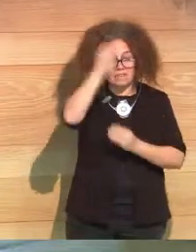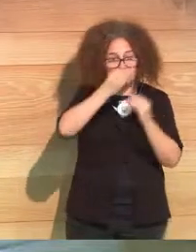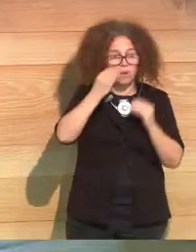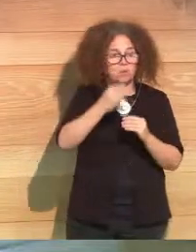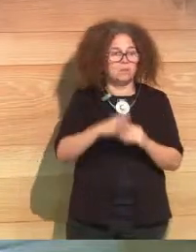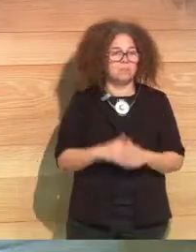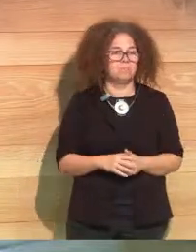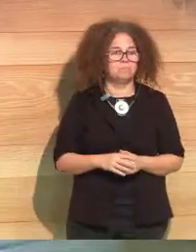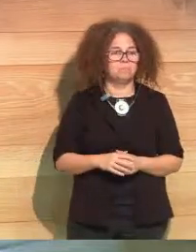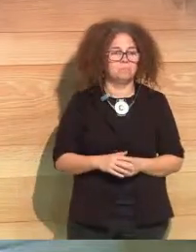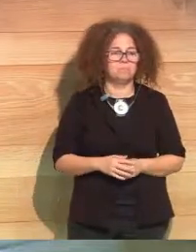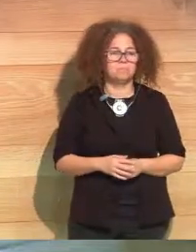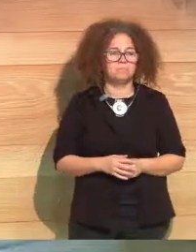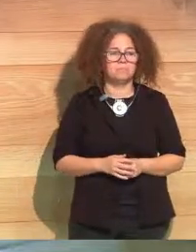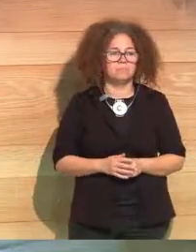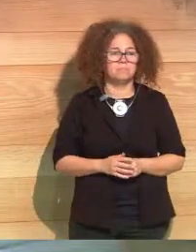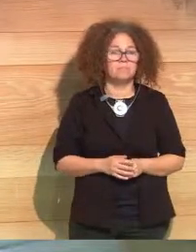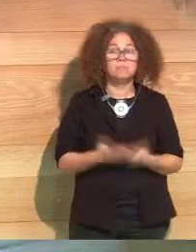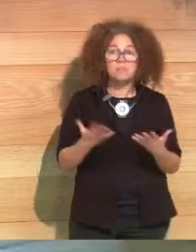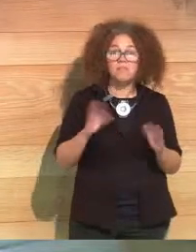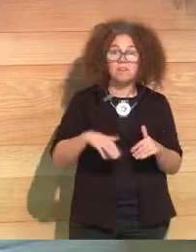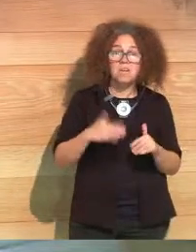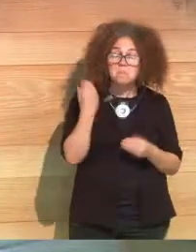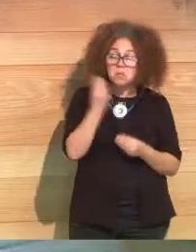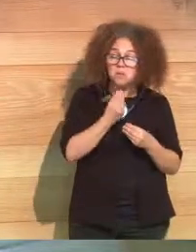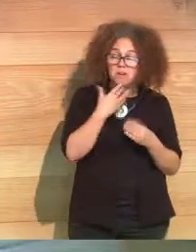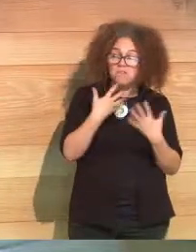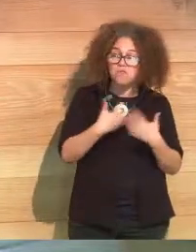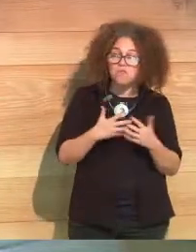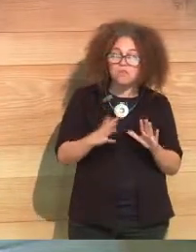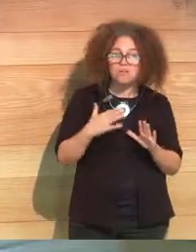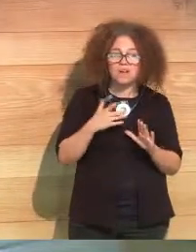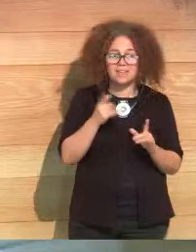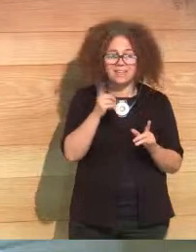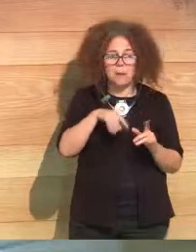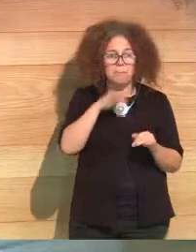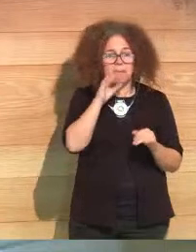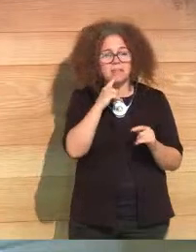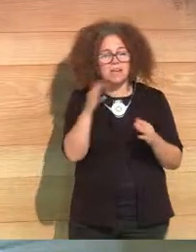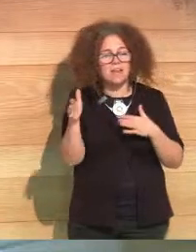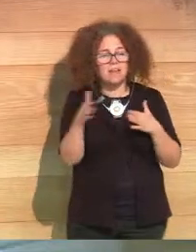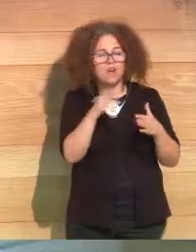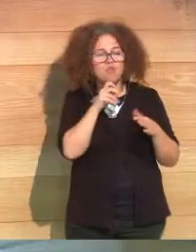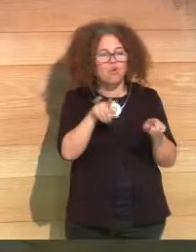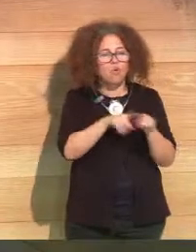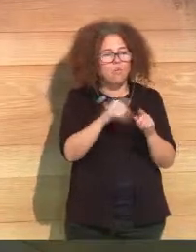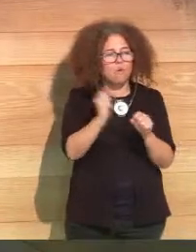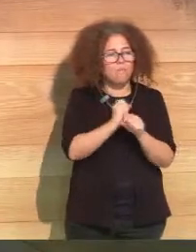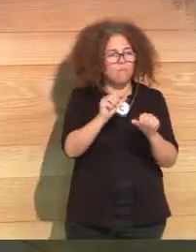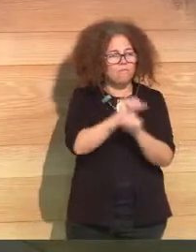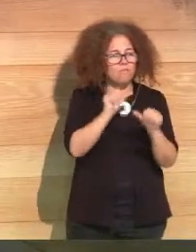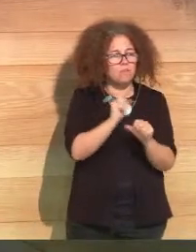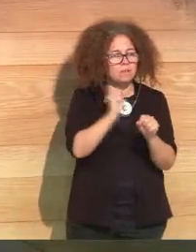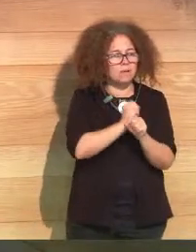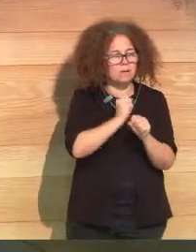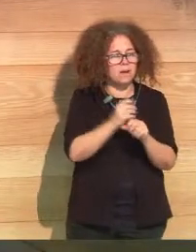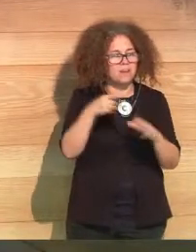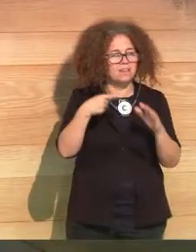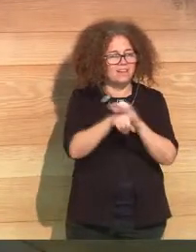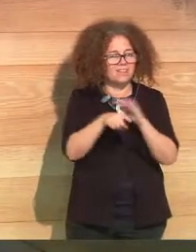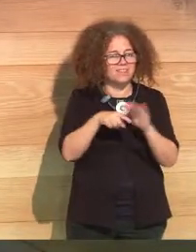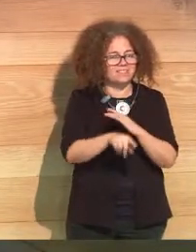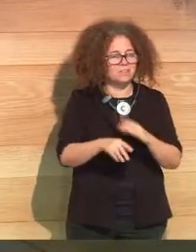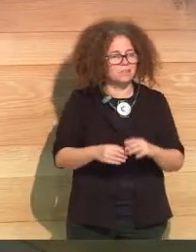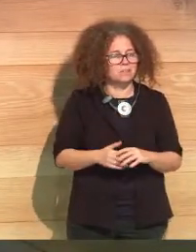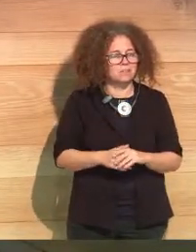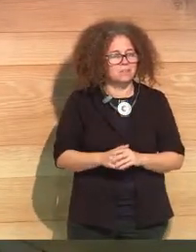works, and the curatorial approach will be really noticed by the visitors, or at least I hope so. So we're super